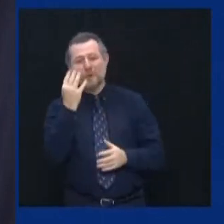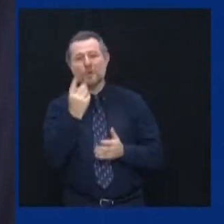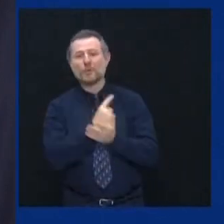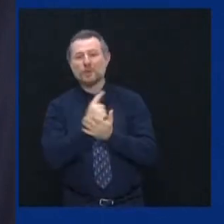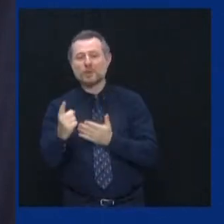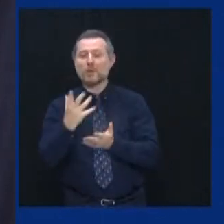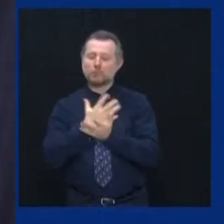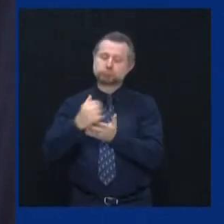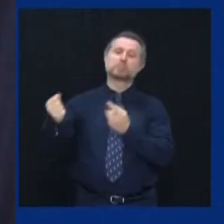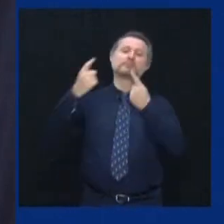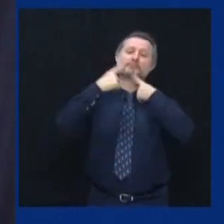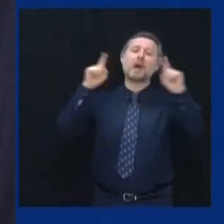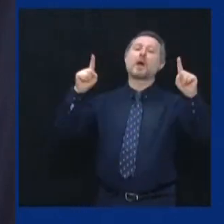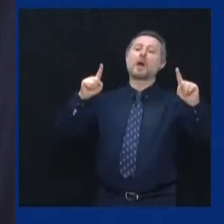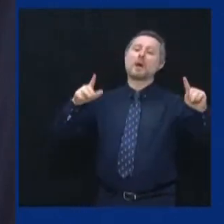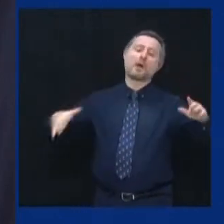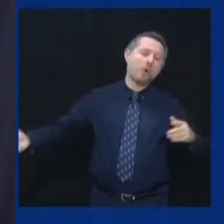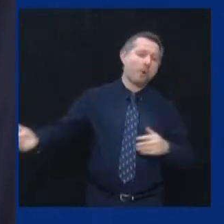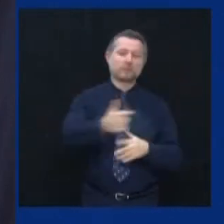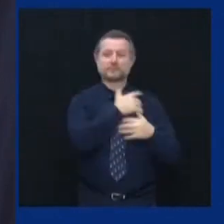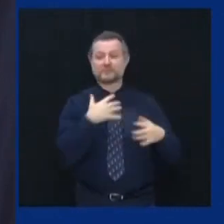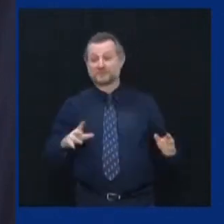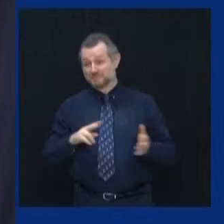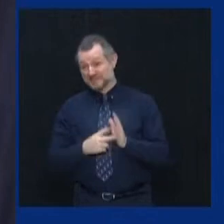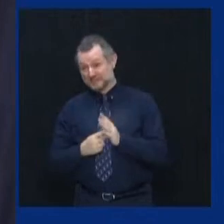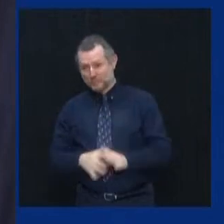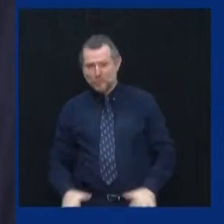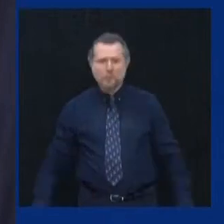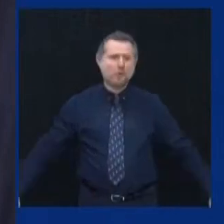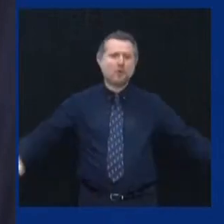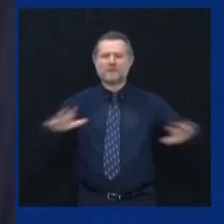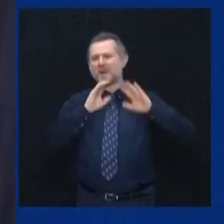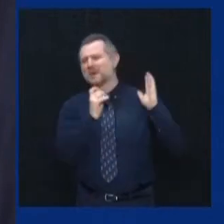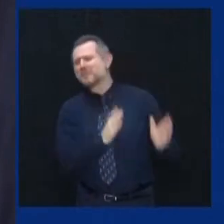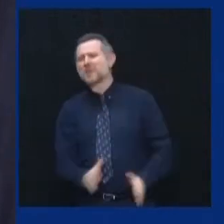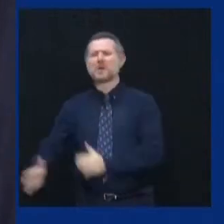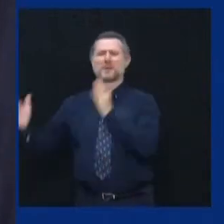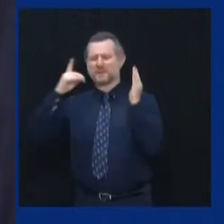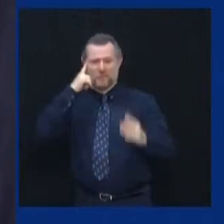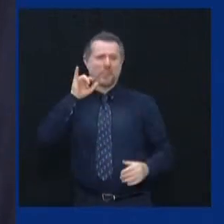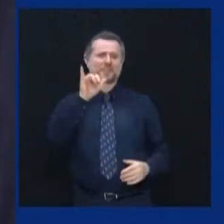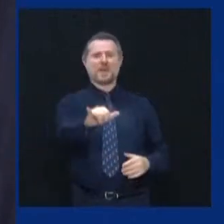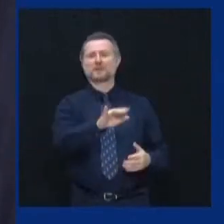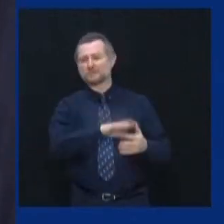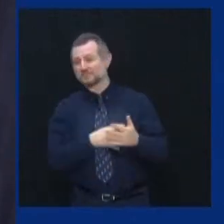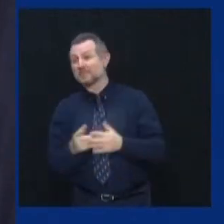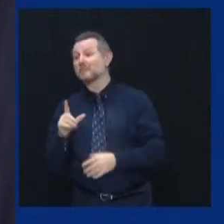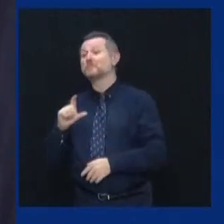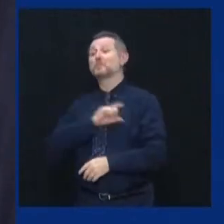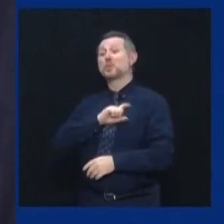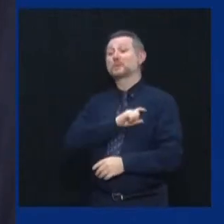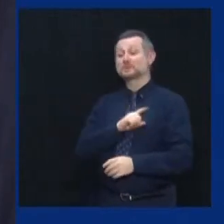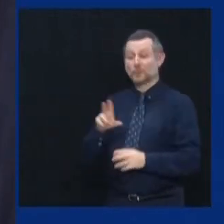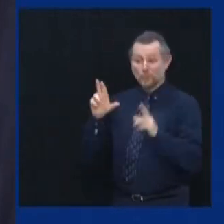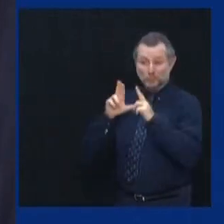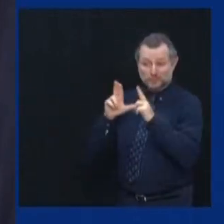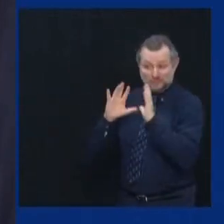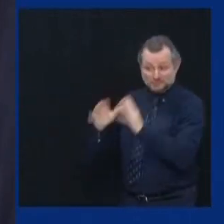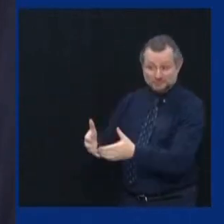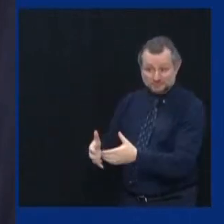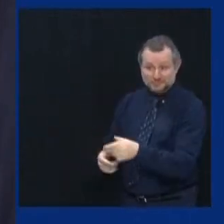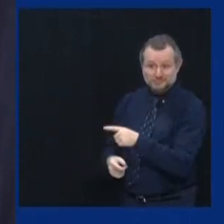Calibrate that, please, because that means a police union doesn't get